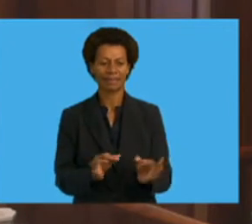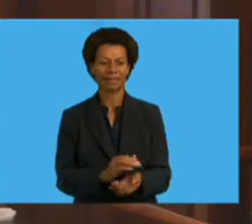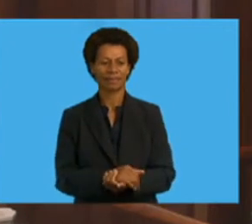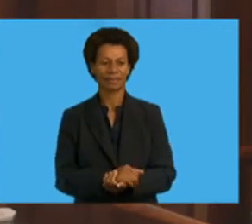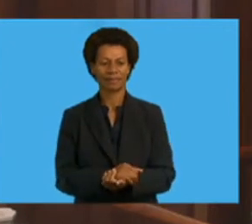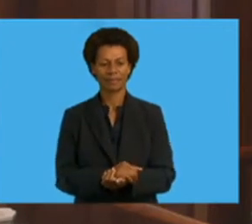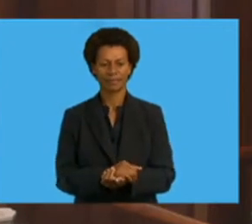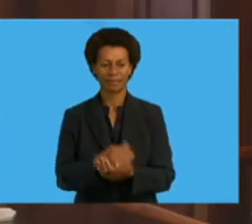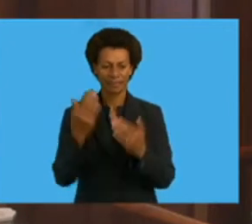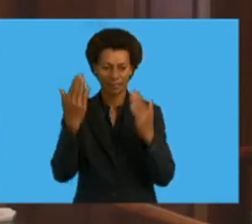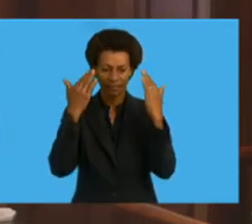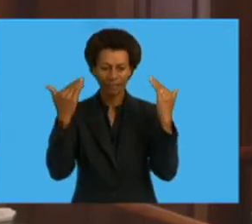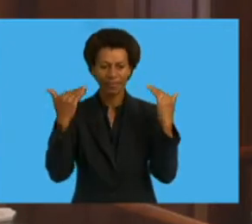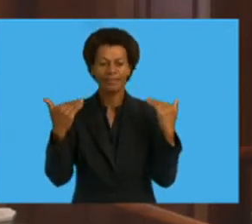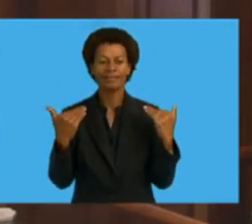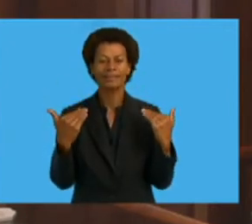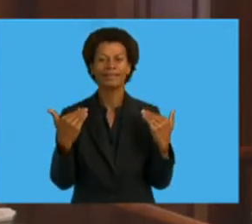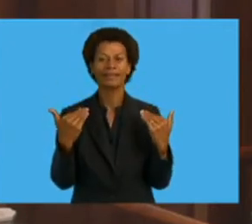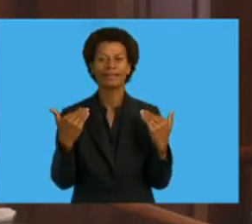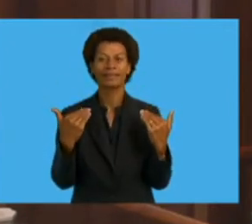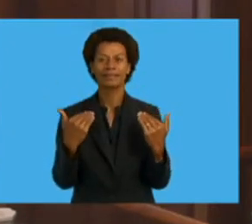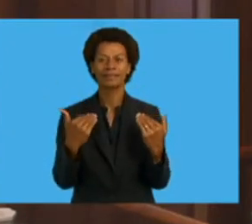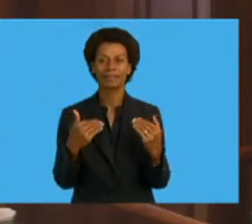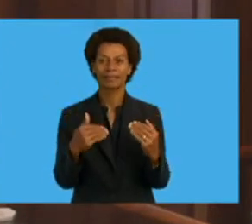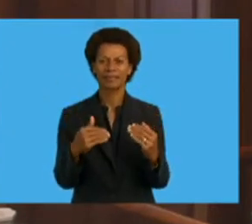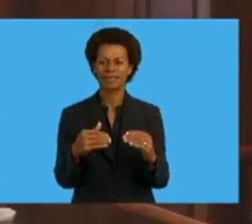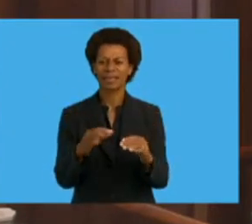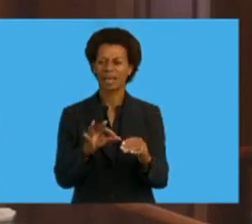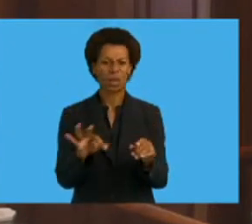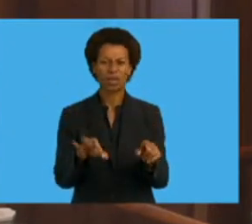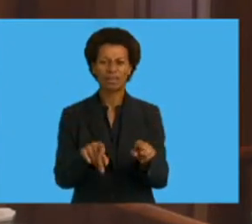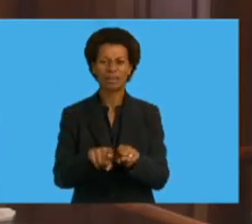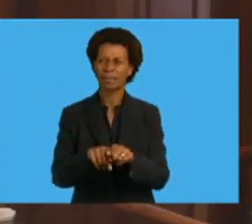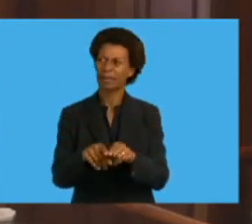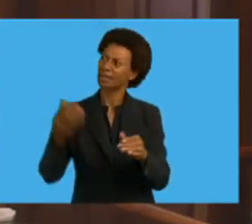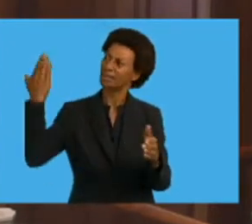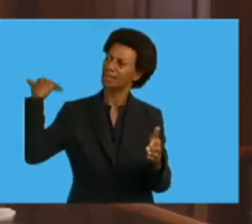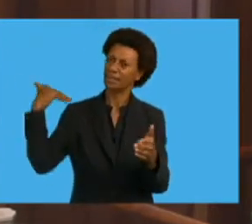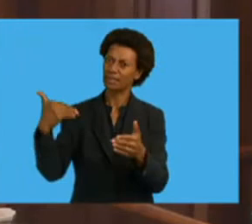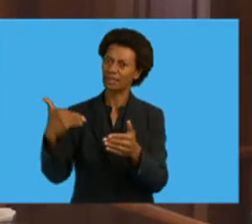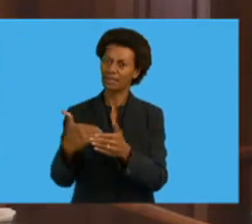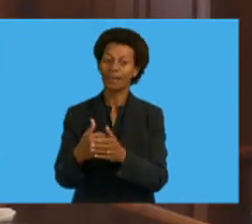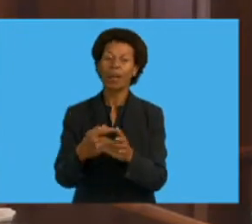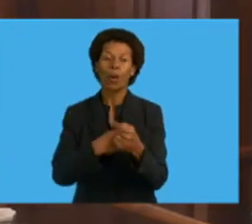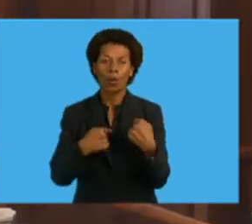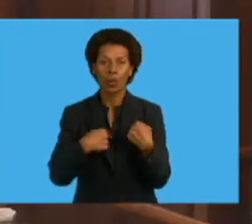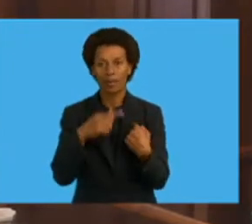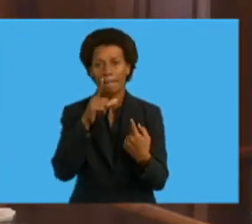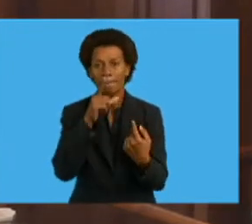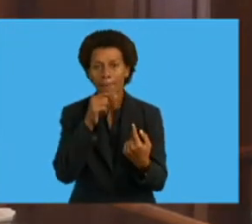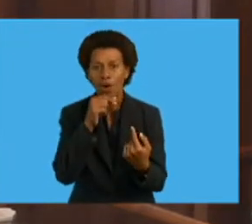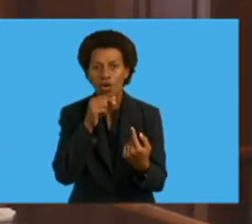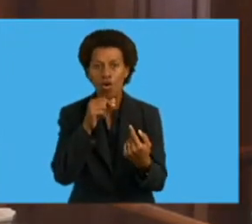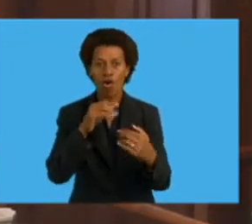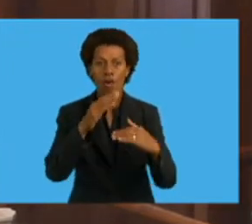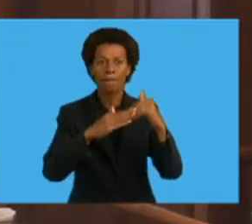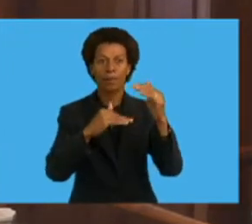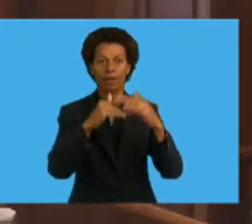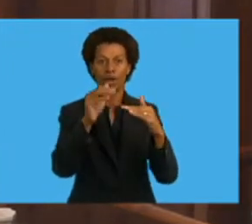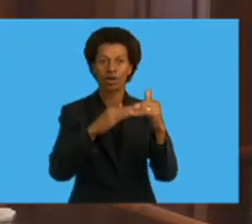Madam Speaker, unlike previous governments in Fiji, we are only borrowing to build for the future.